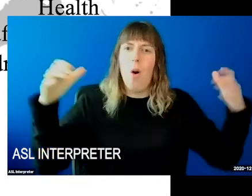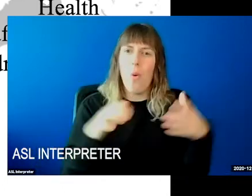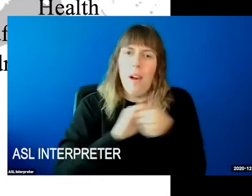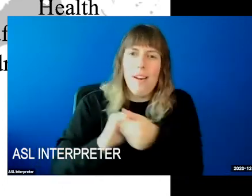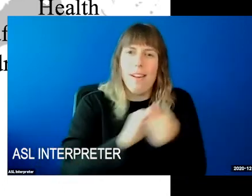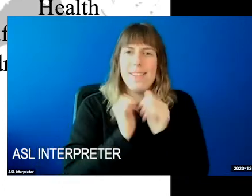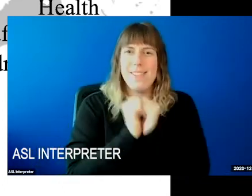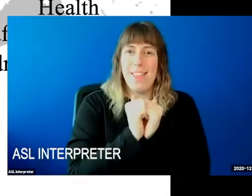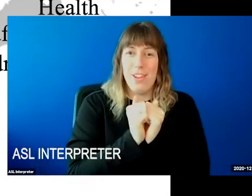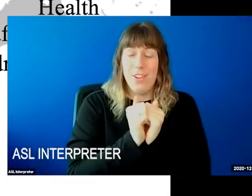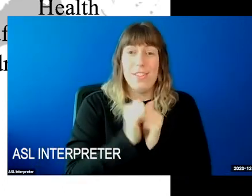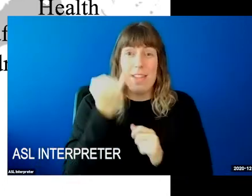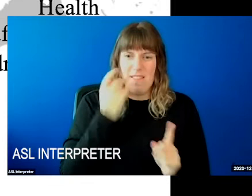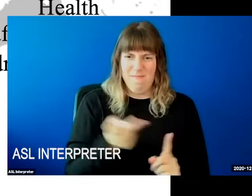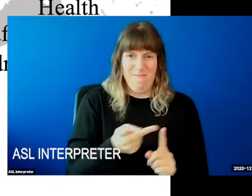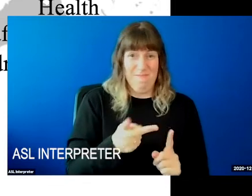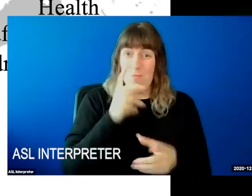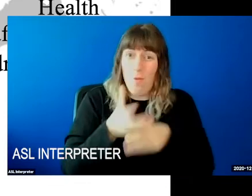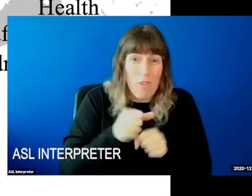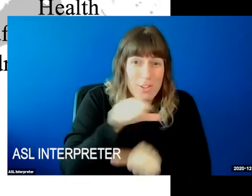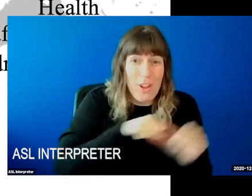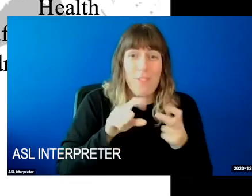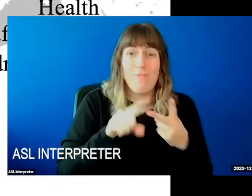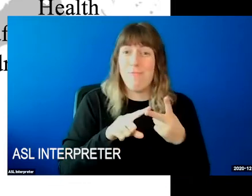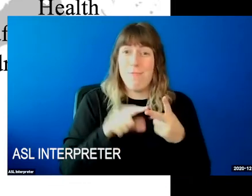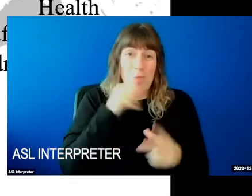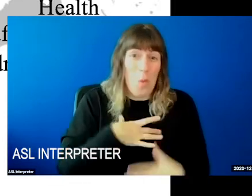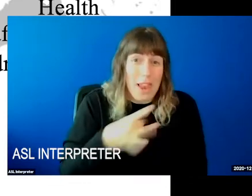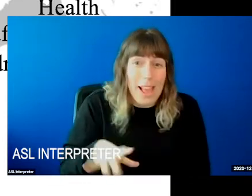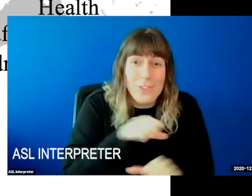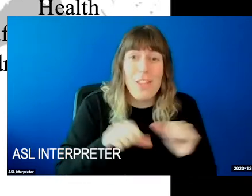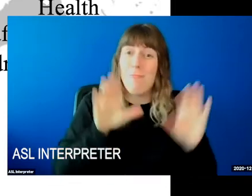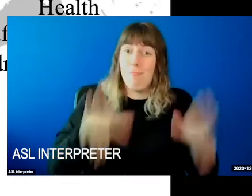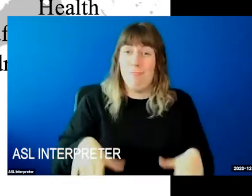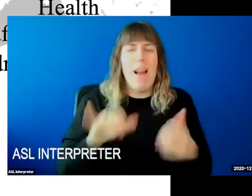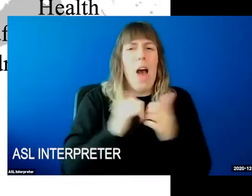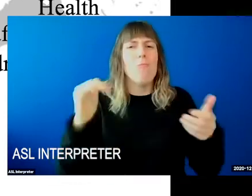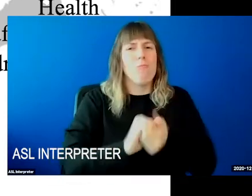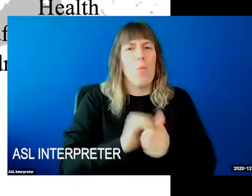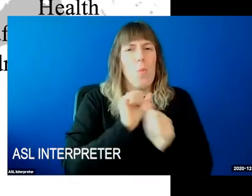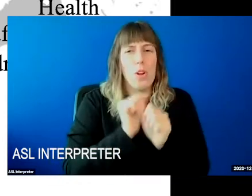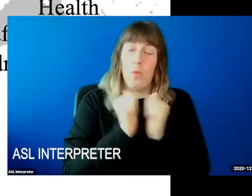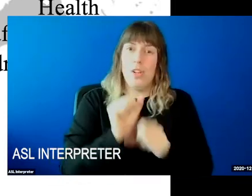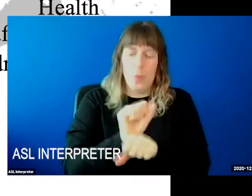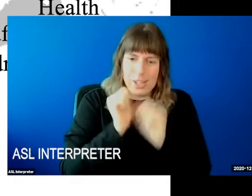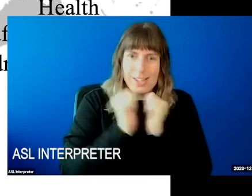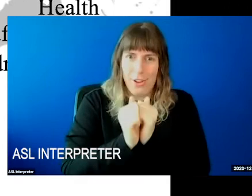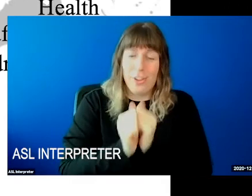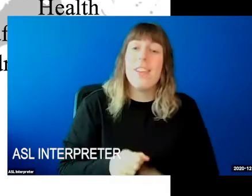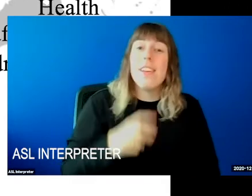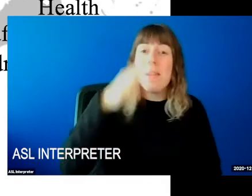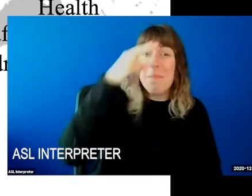including people that don't agree with or like or trust each other. For me, one of the most interesting things about the Mexico group is they've been working together for 5